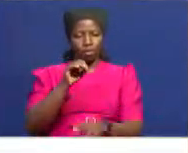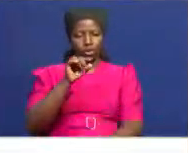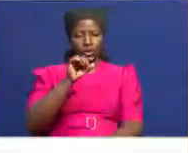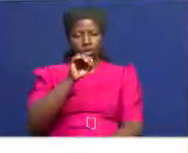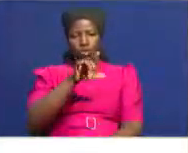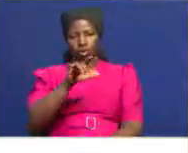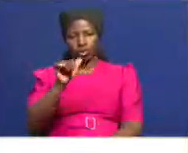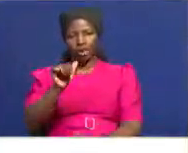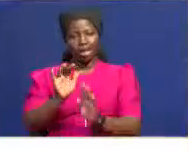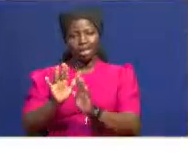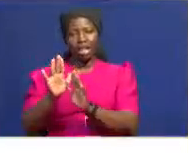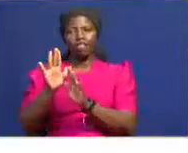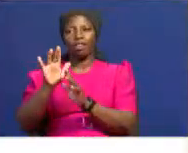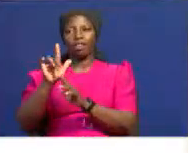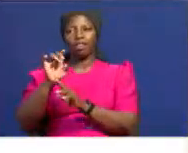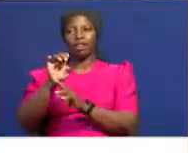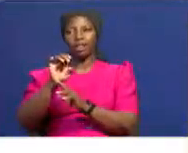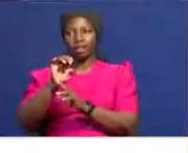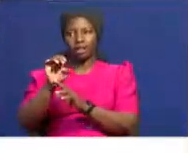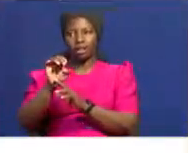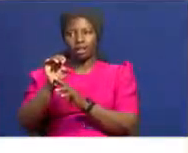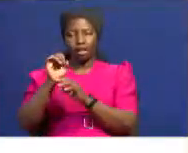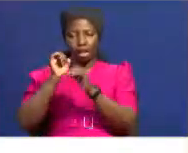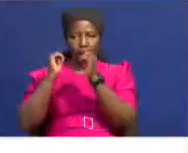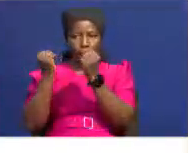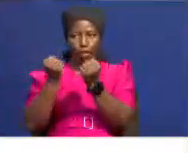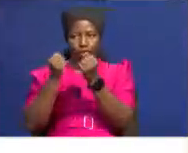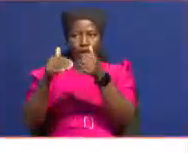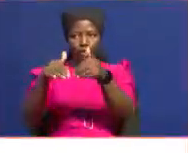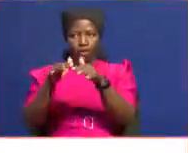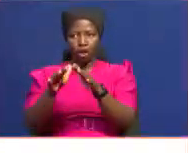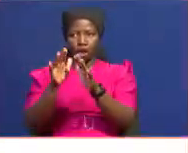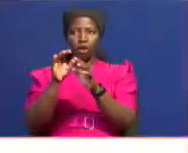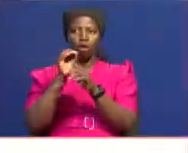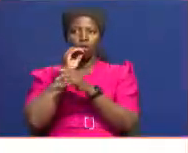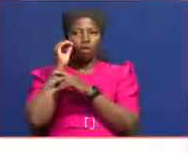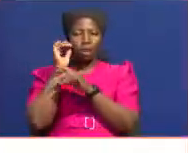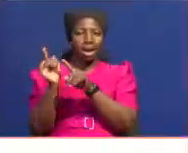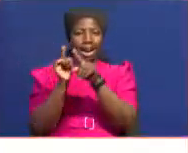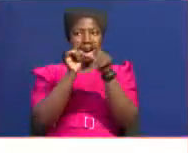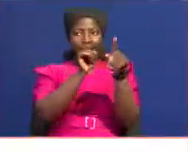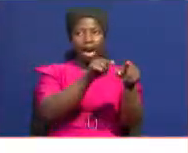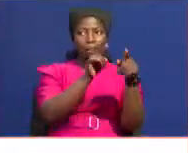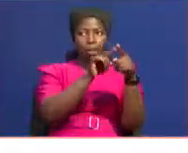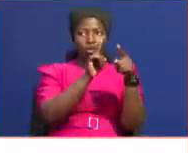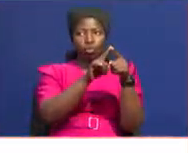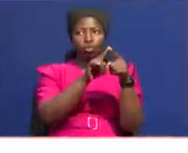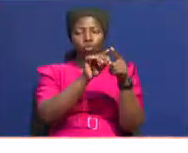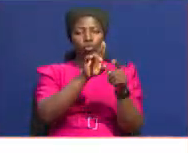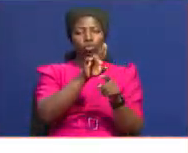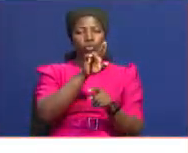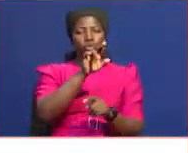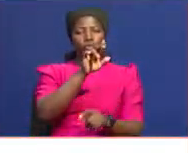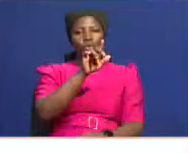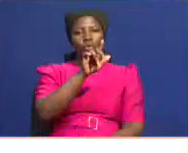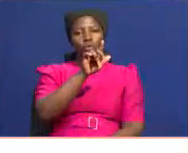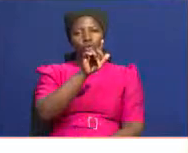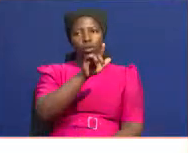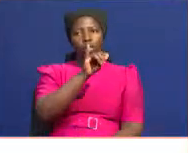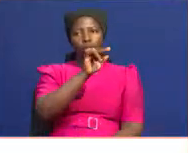Mashujaa Funeral Home, destined for Ulinzi Sports Complex in Nairobi's Langata Estate, venue for his military honor ceremony.